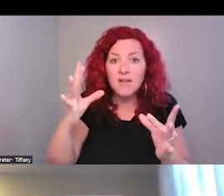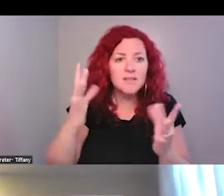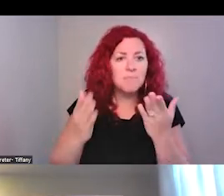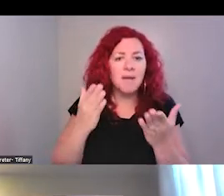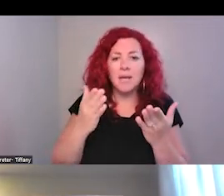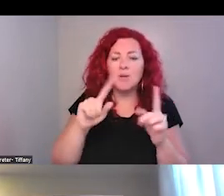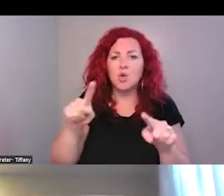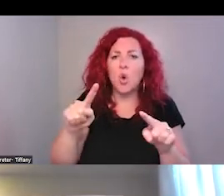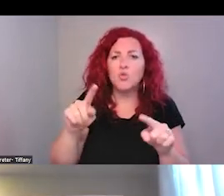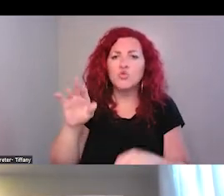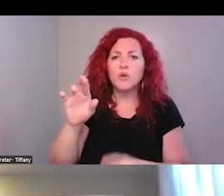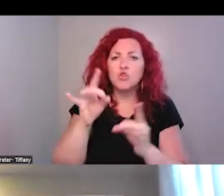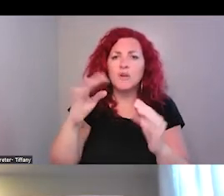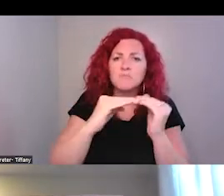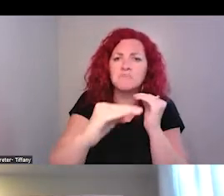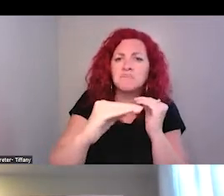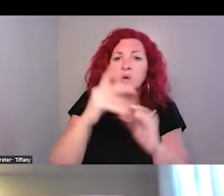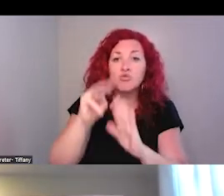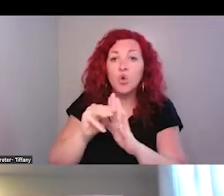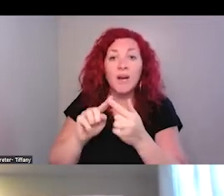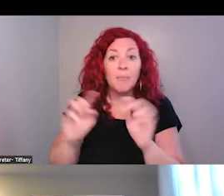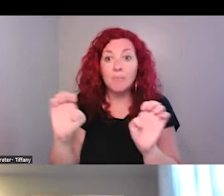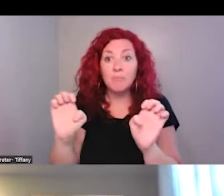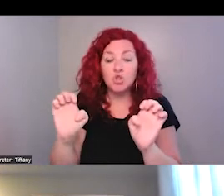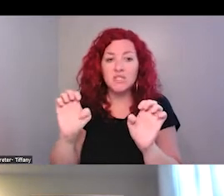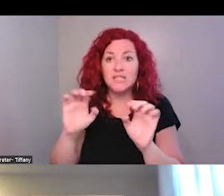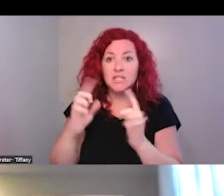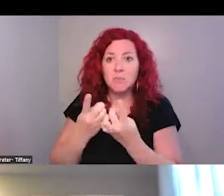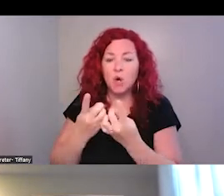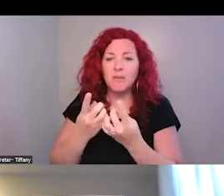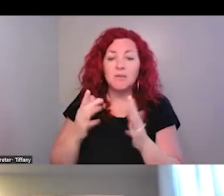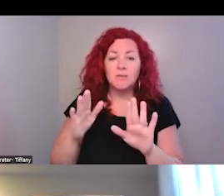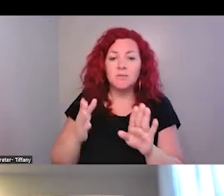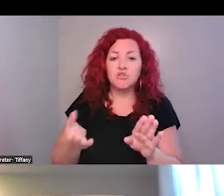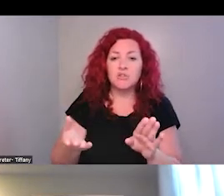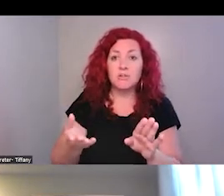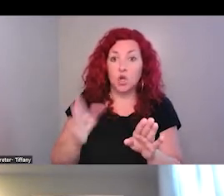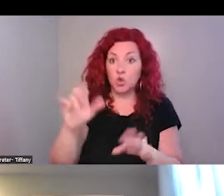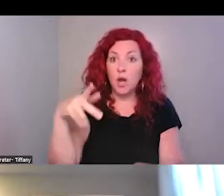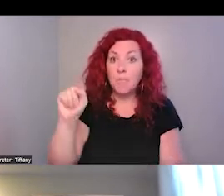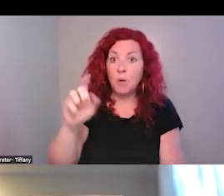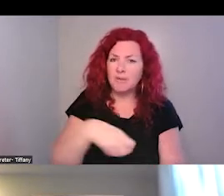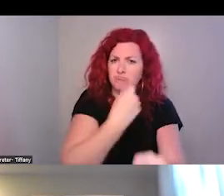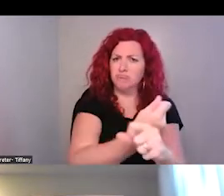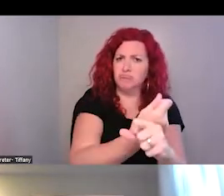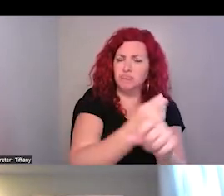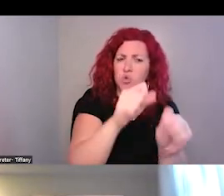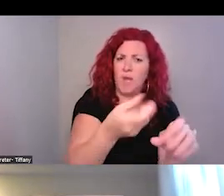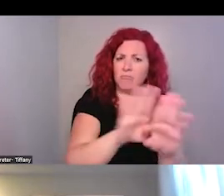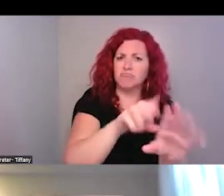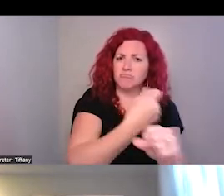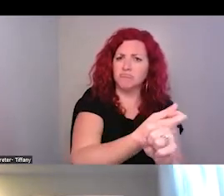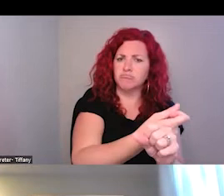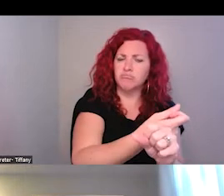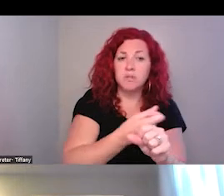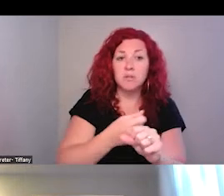crisis stabilization program or an emergency department, you can kind of close the door and lock the door to your apartment when you go out the door. But for